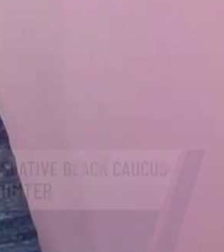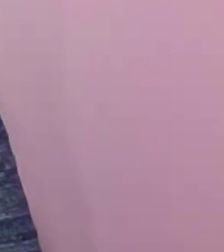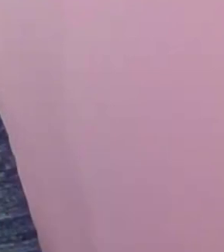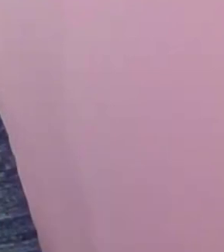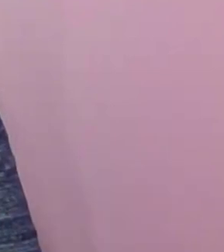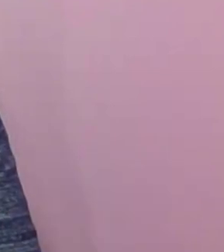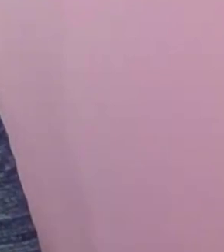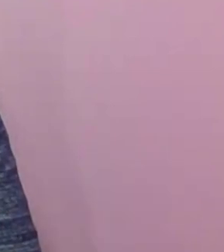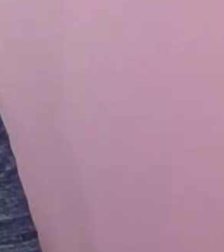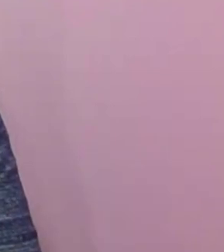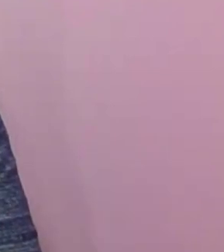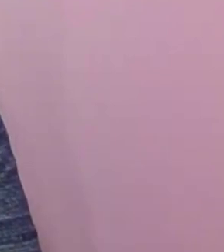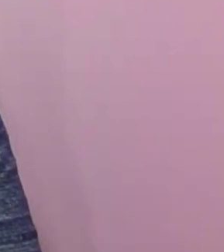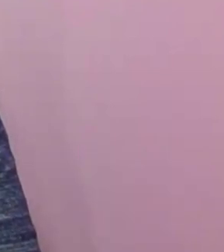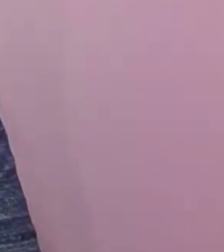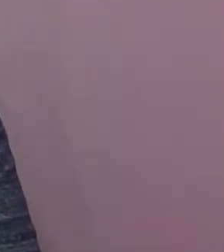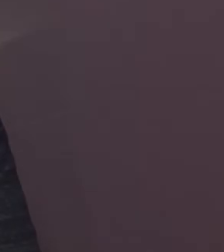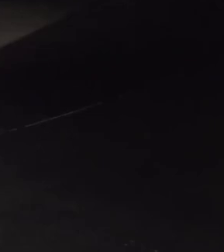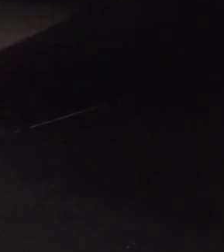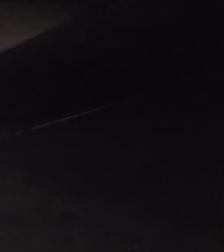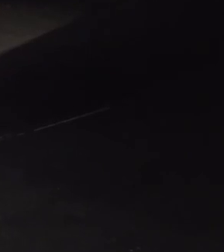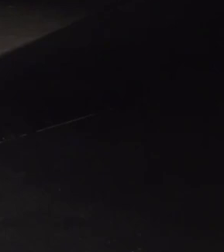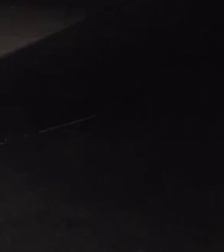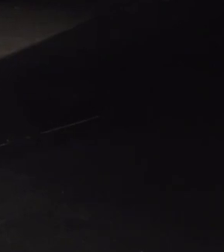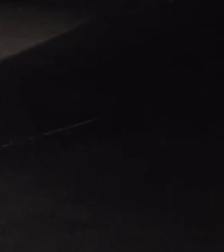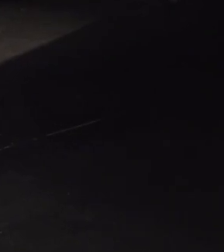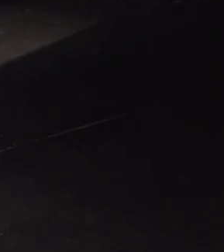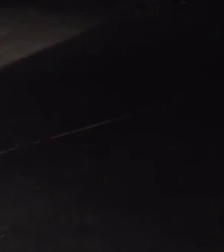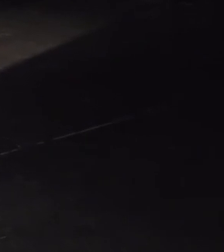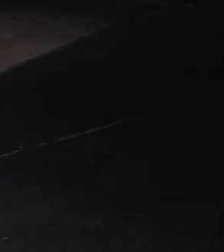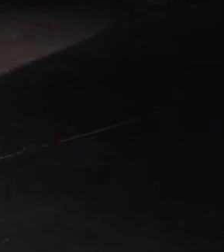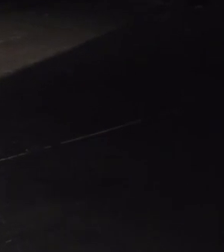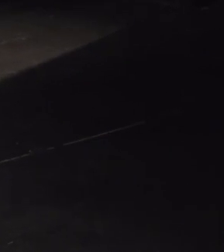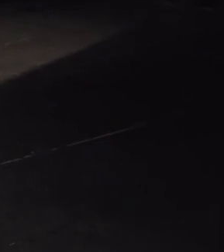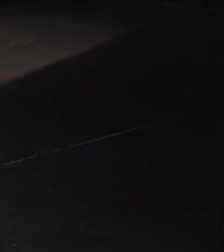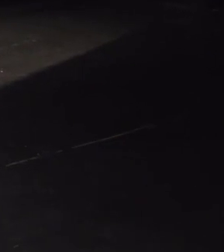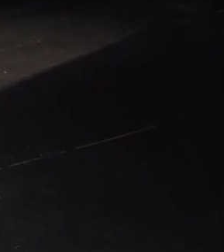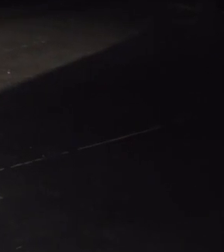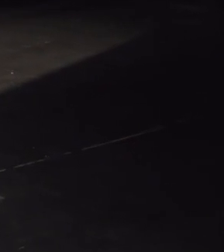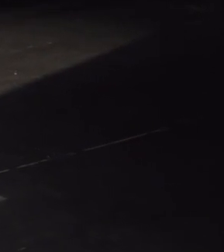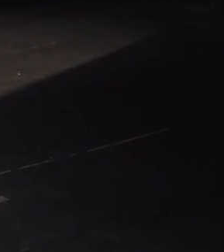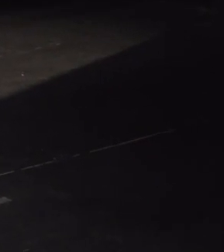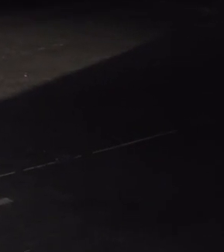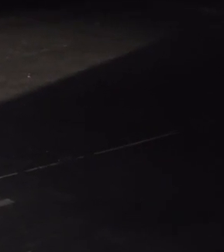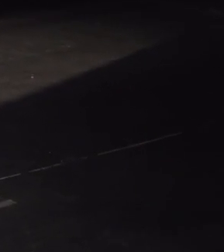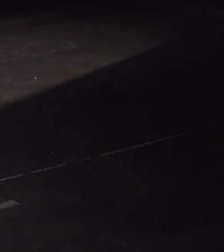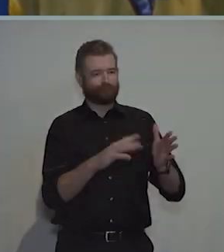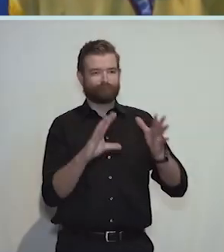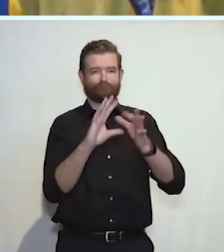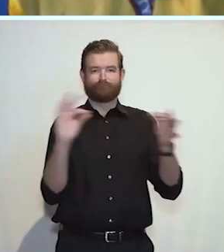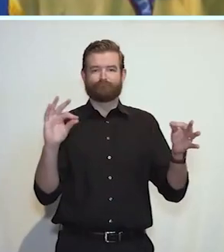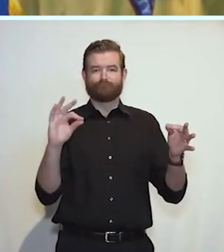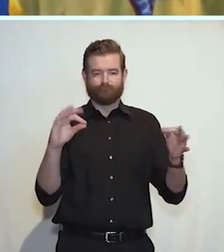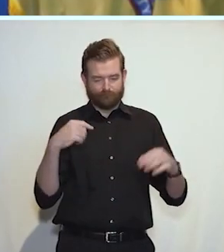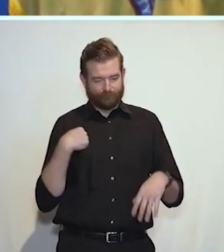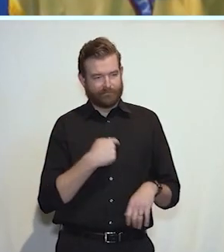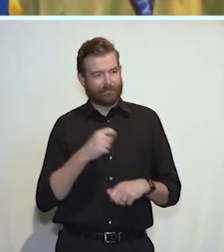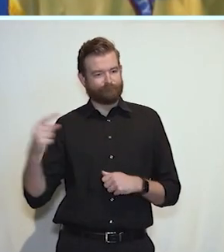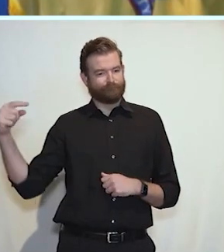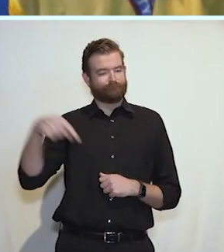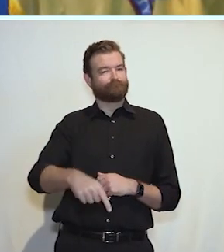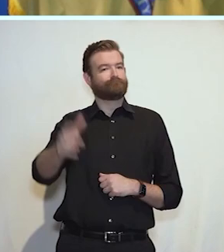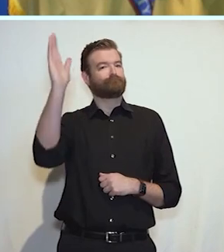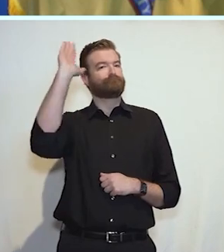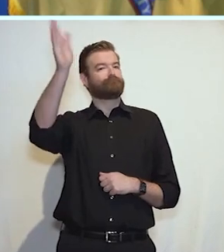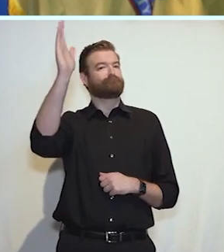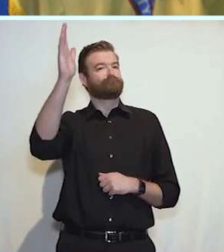a great job on highlighting all the work that we've done in review, as well as looking forward to what we're going to do